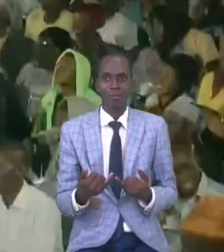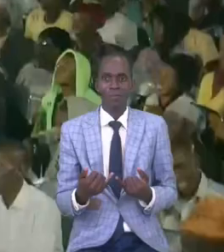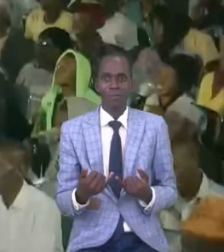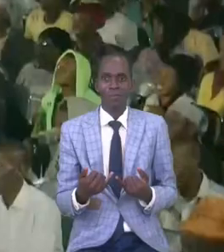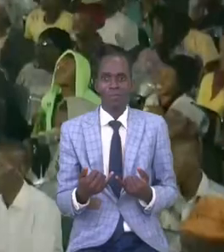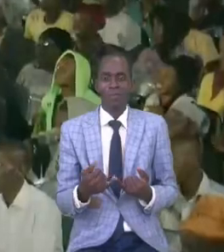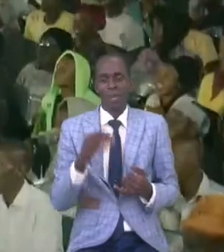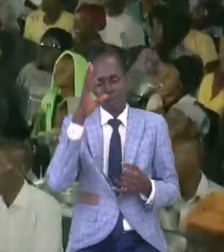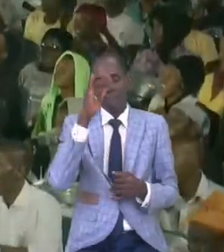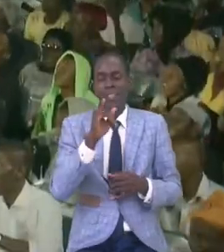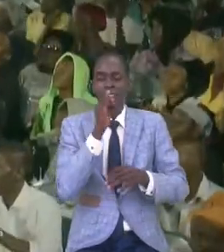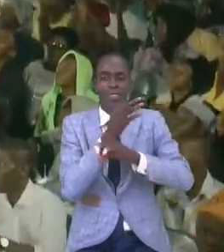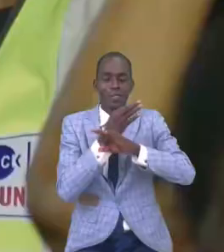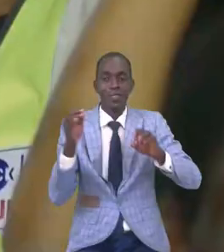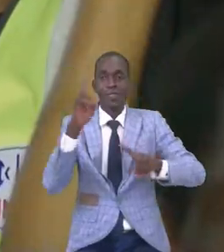I am free.